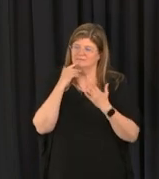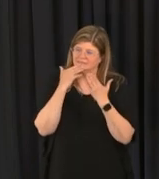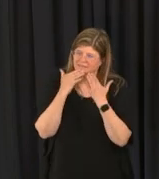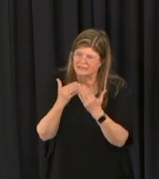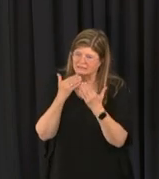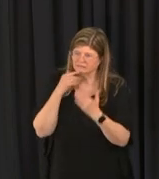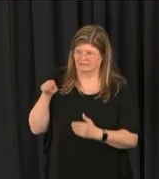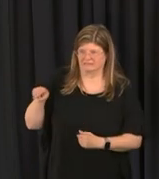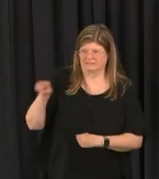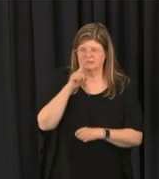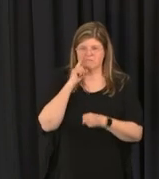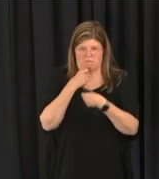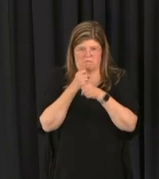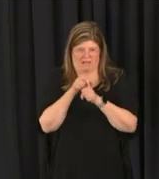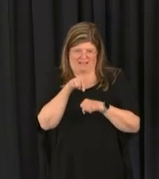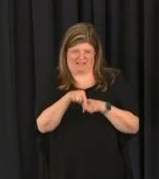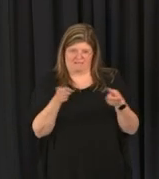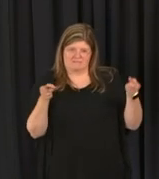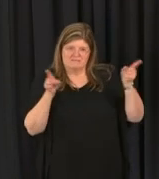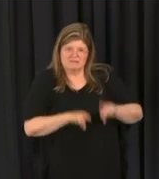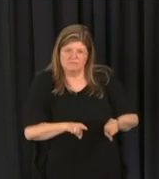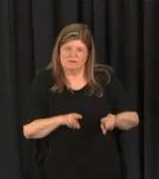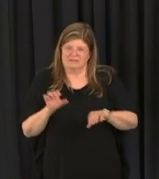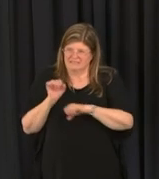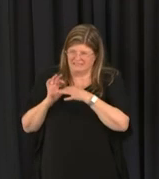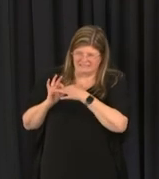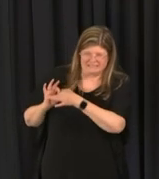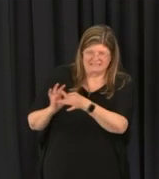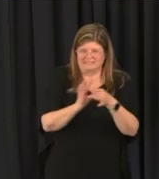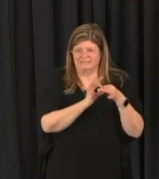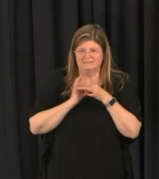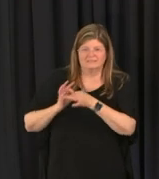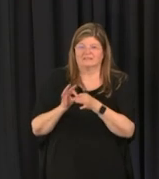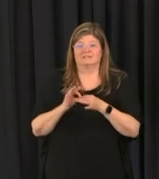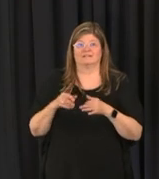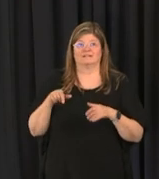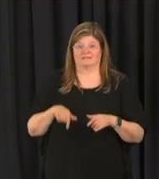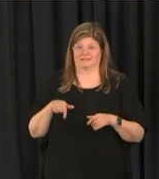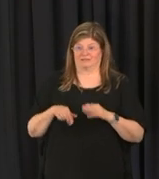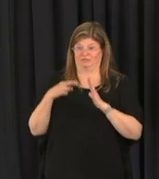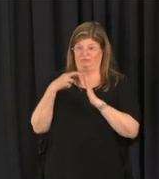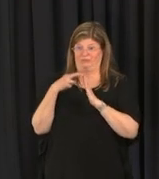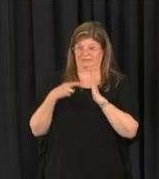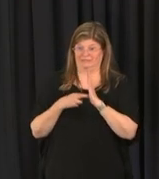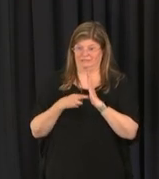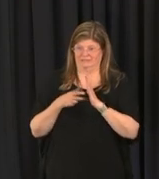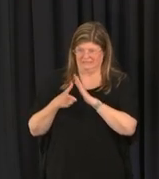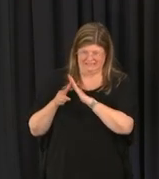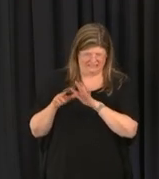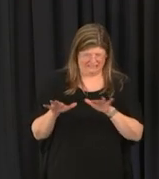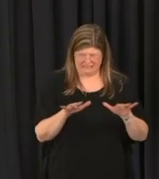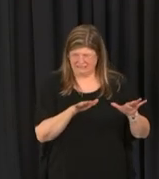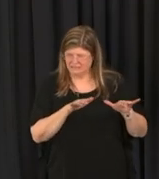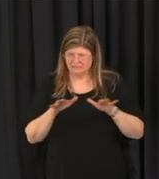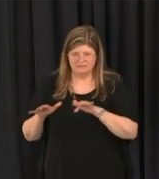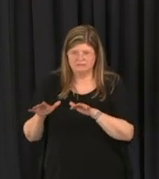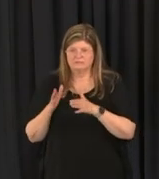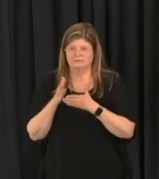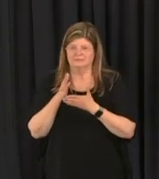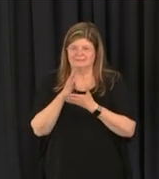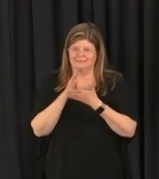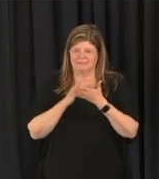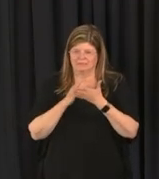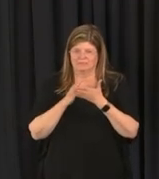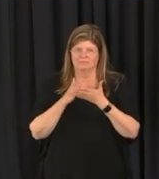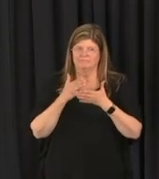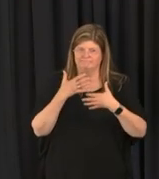about what we know about our registrations. So let me just go over a little